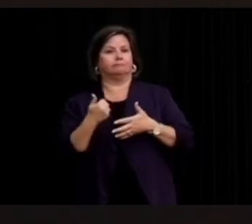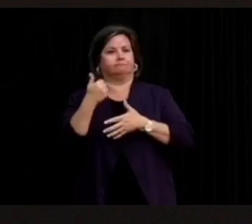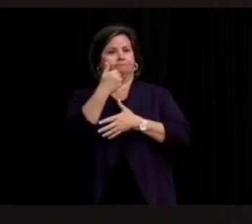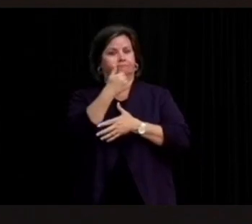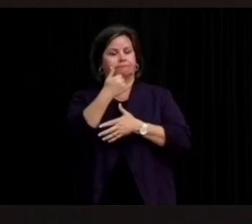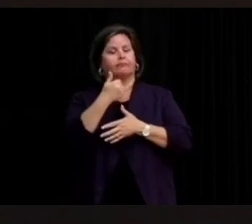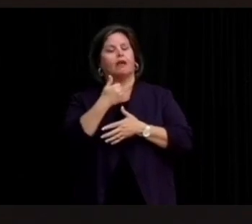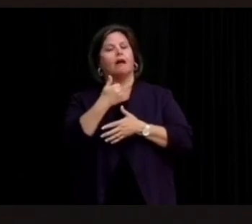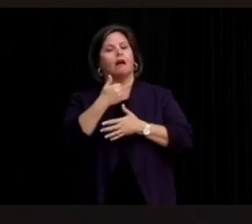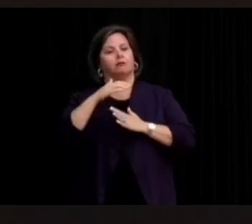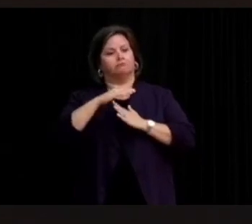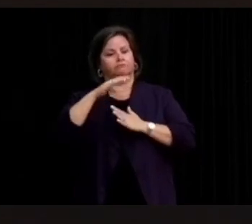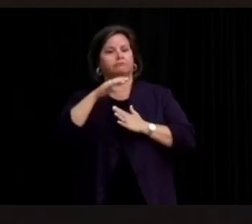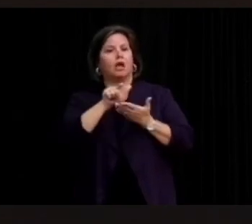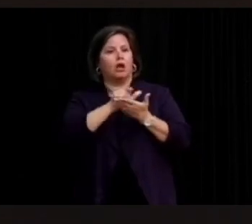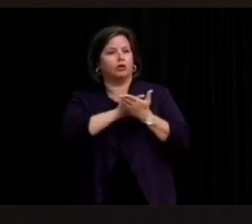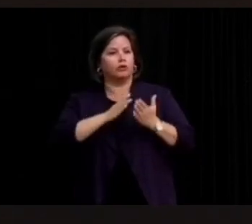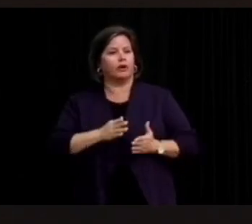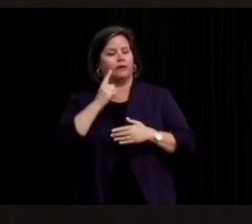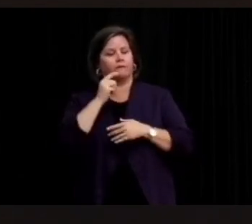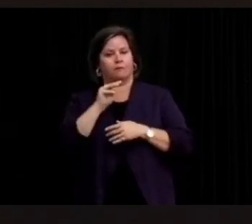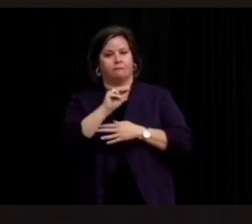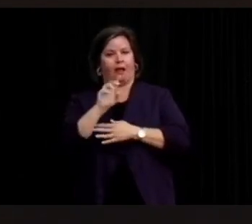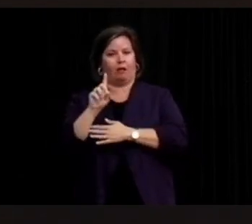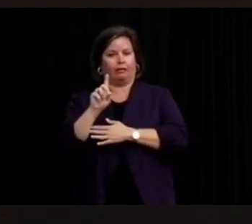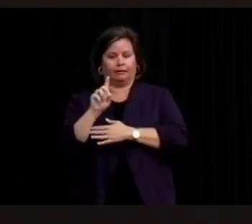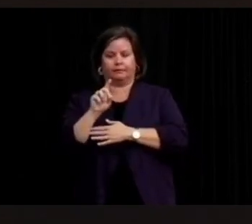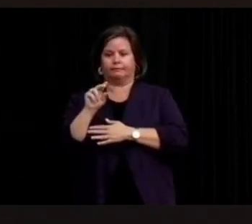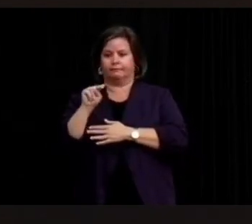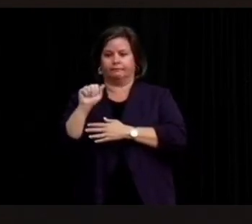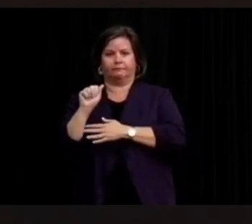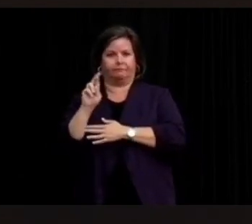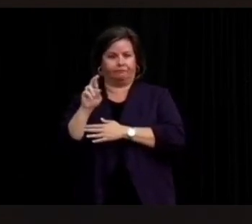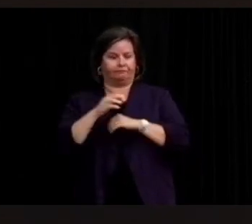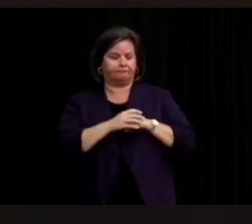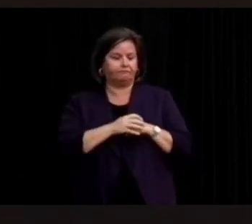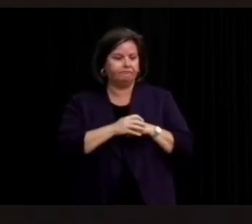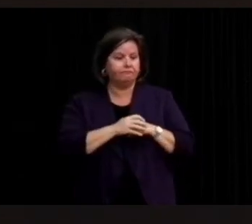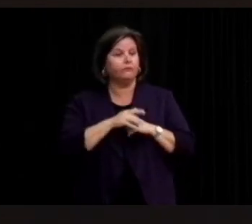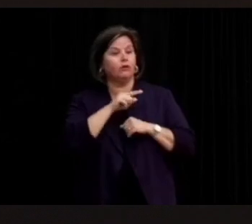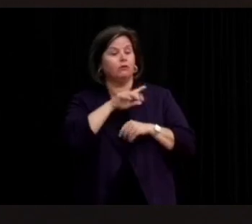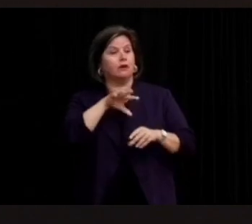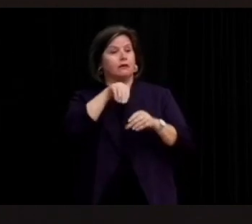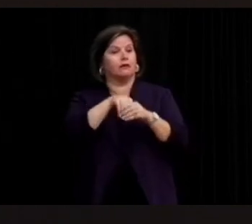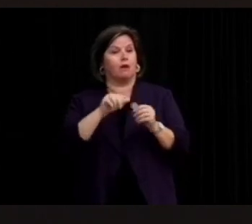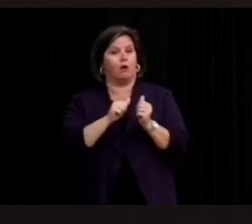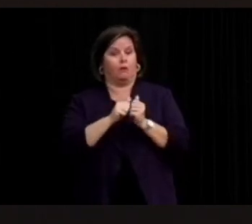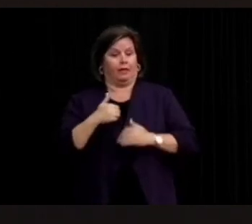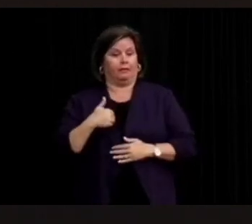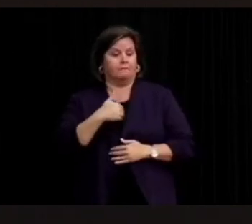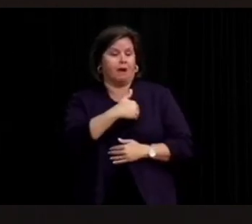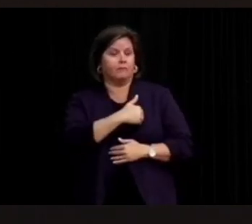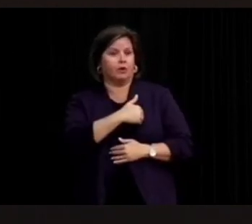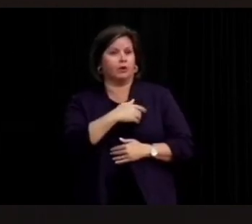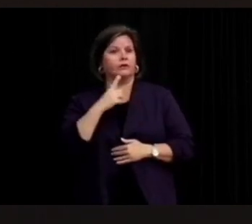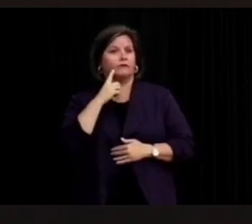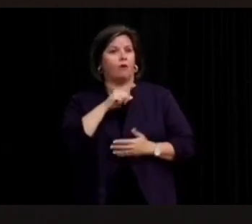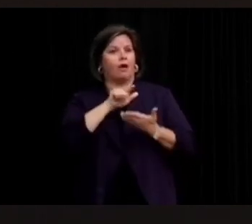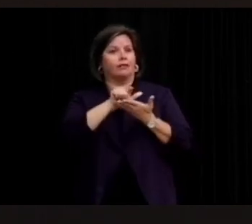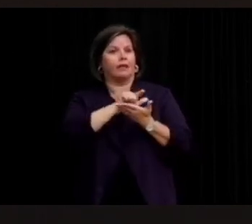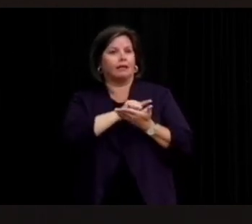Legal Affairs Department at Maryland Realtors, where she enjoyed engaging with members on the legal